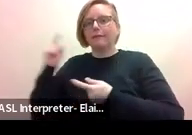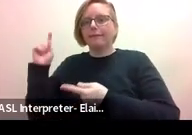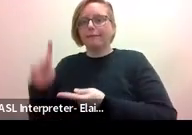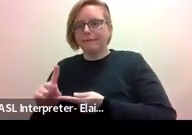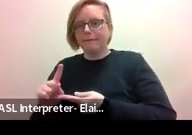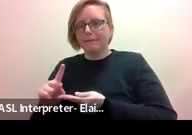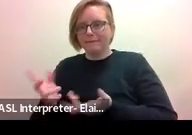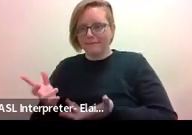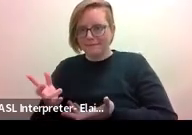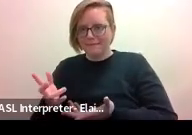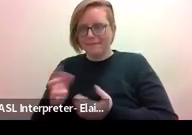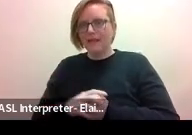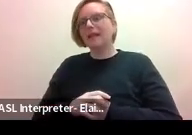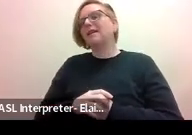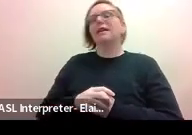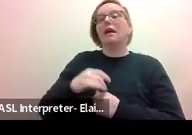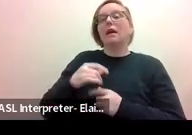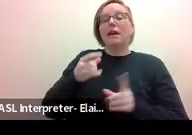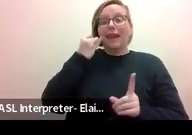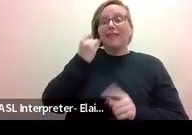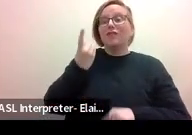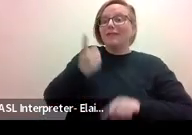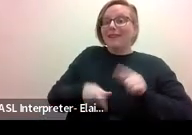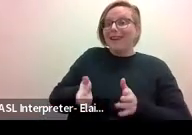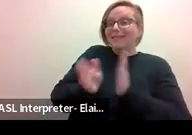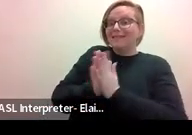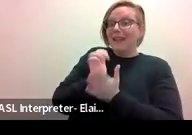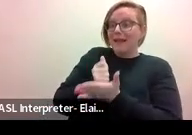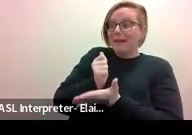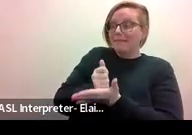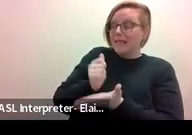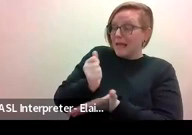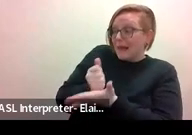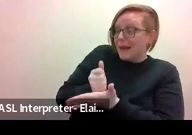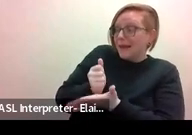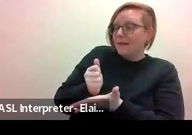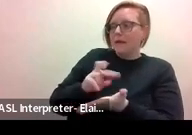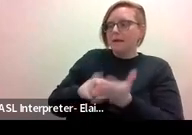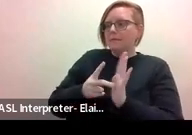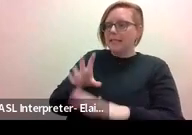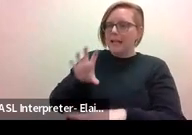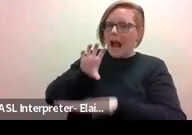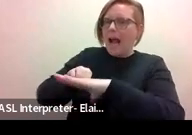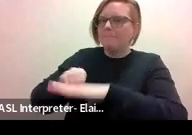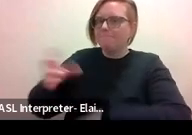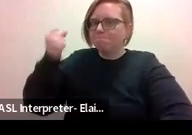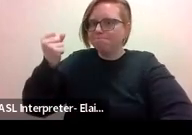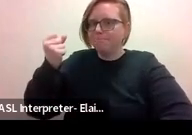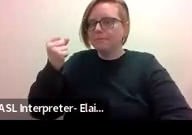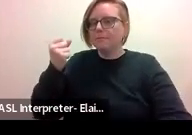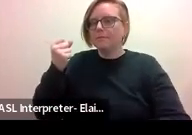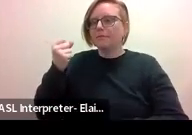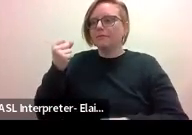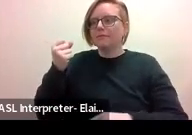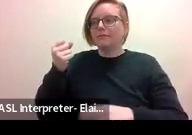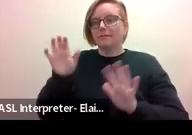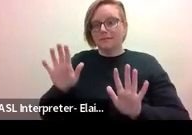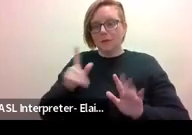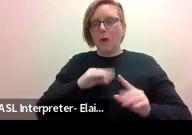hitting, biting, something. So you're going to teach her to ask for help without being